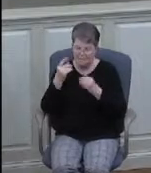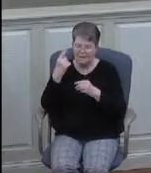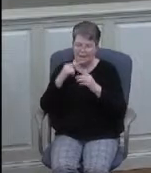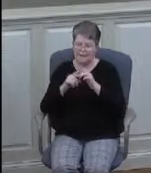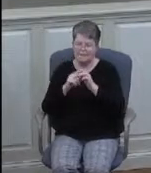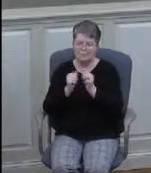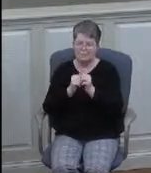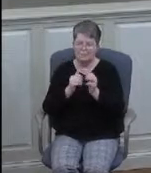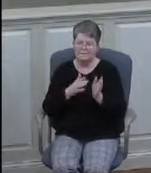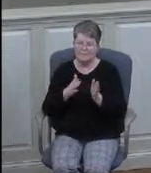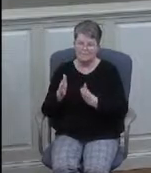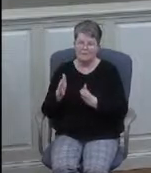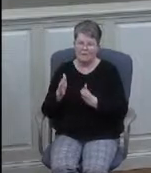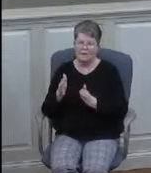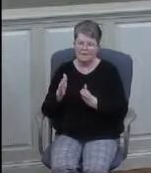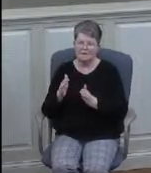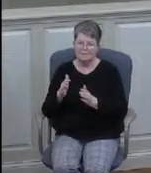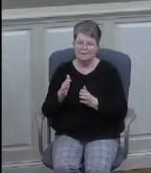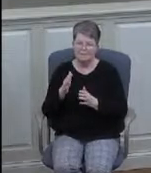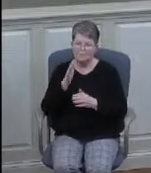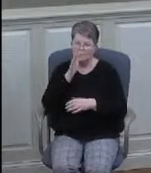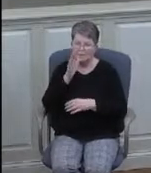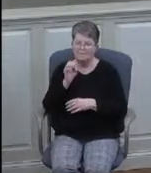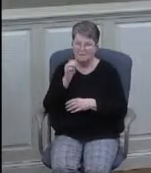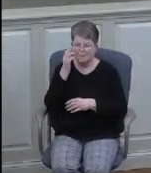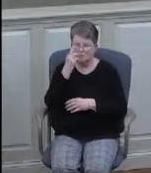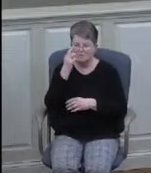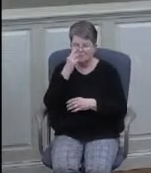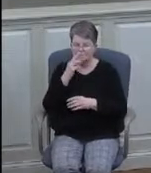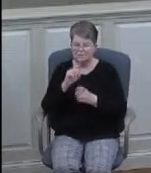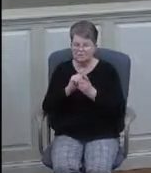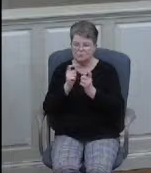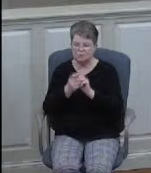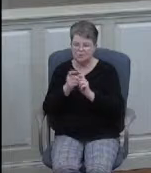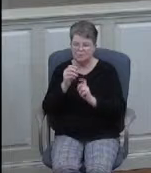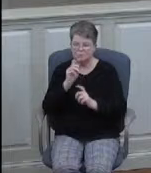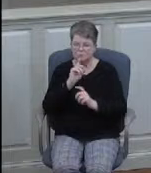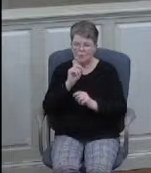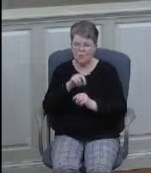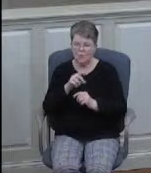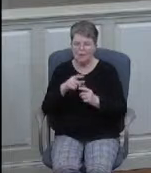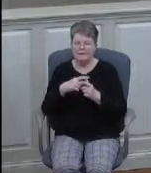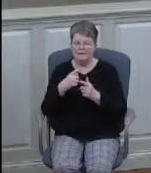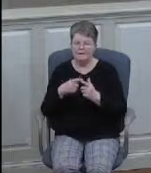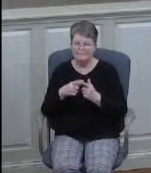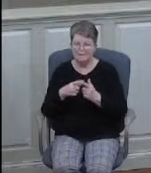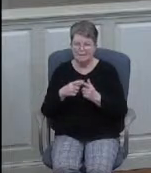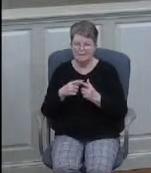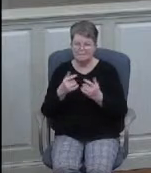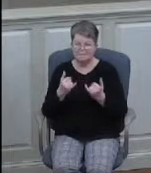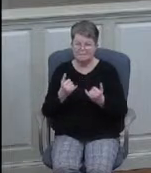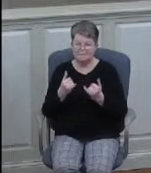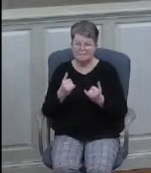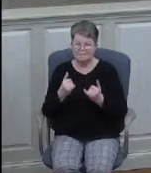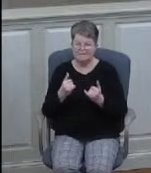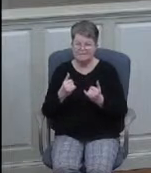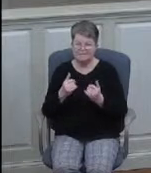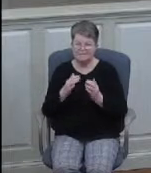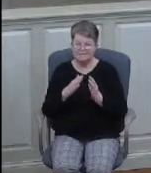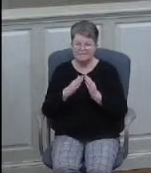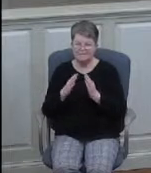and it will be a reasonable change order, I believe. And then we have the existing City Hall sewer force